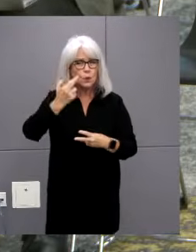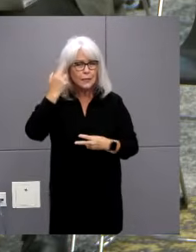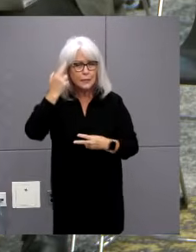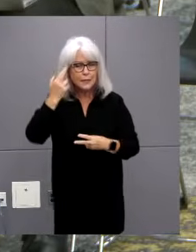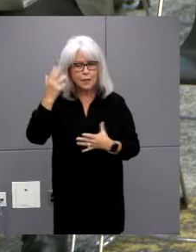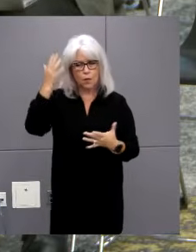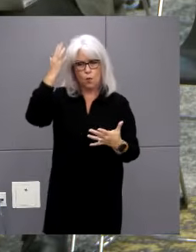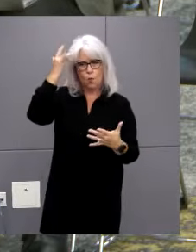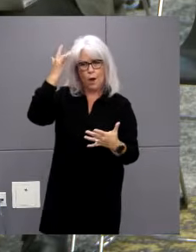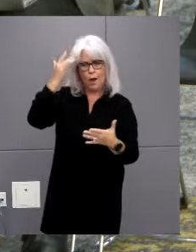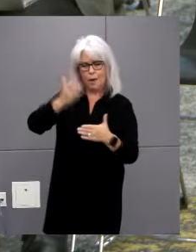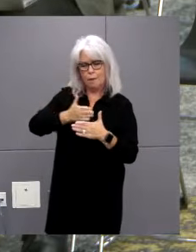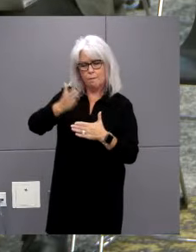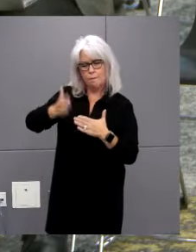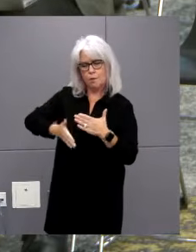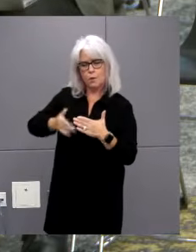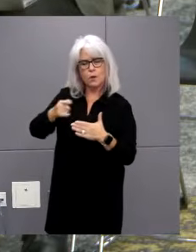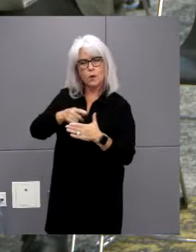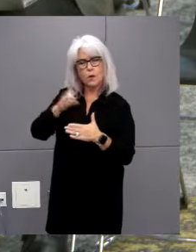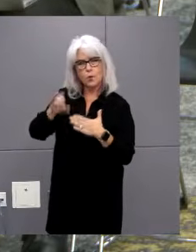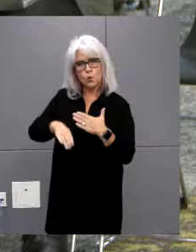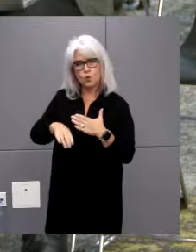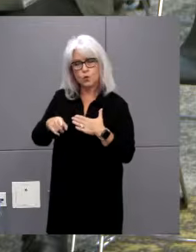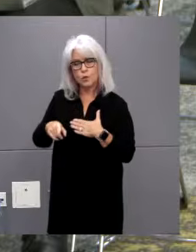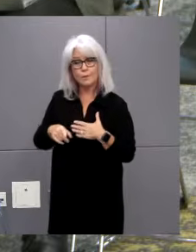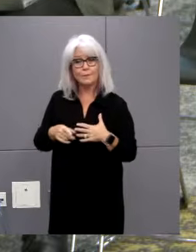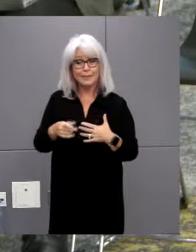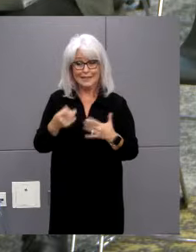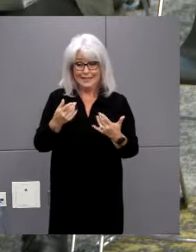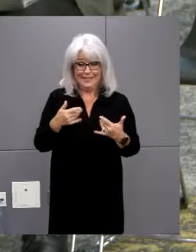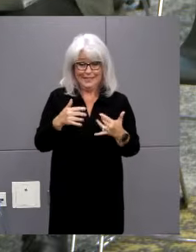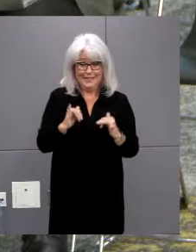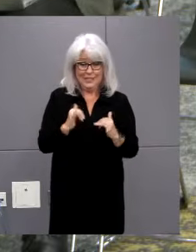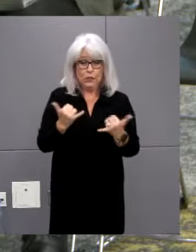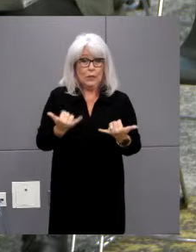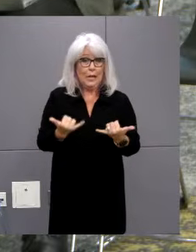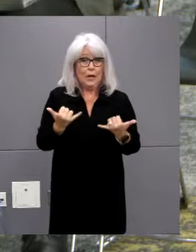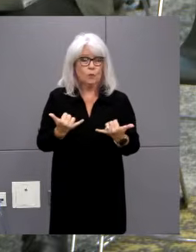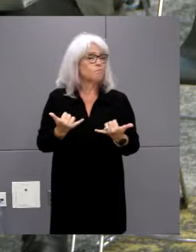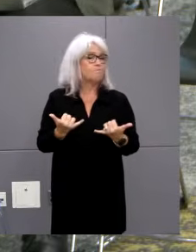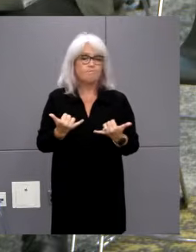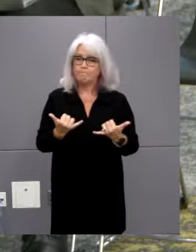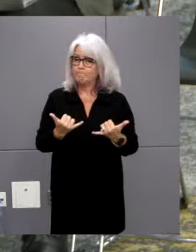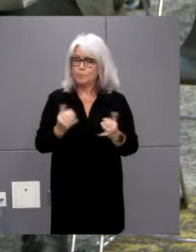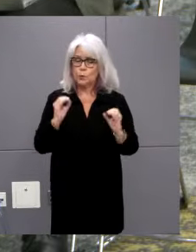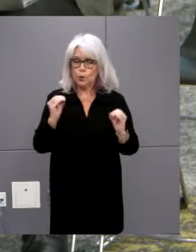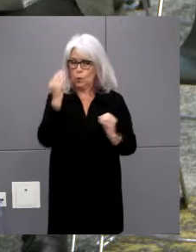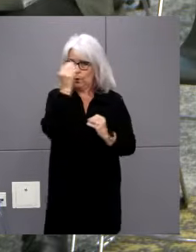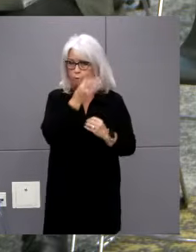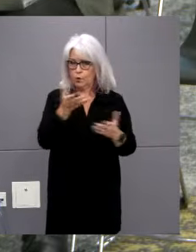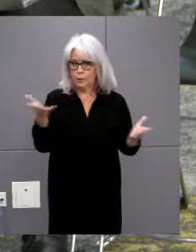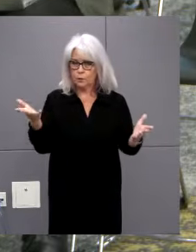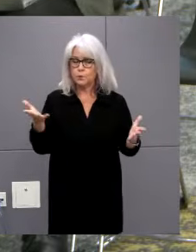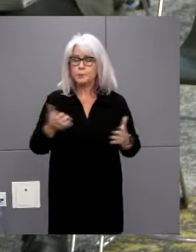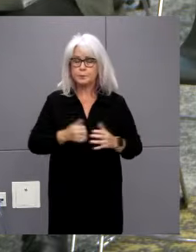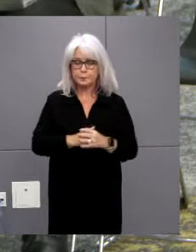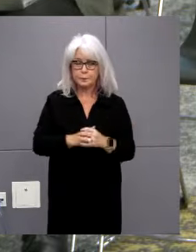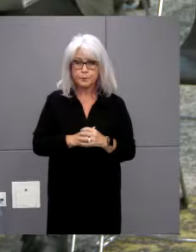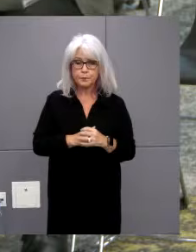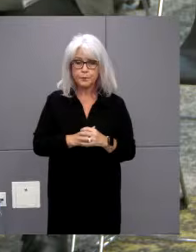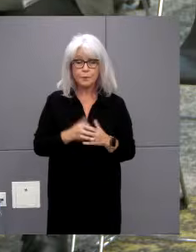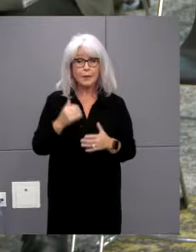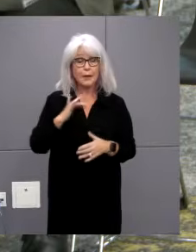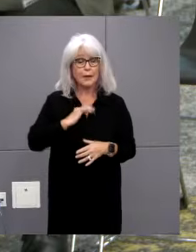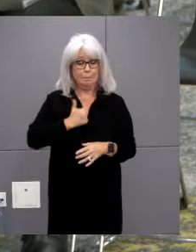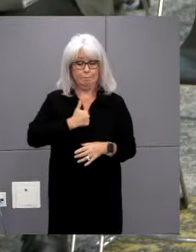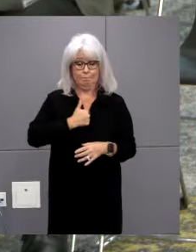the conclusions. To date, that information has not been provided. As a member of the